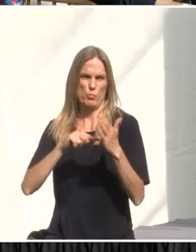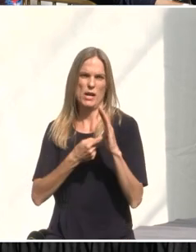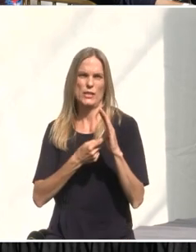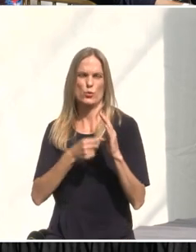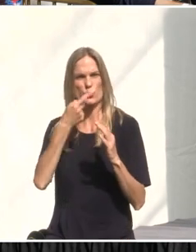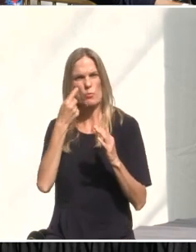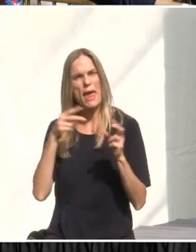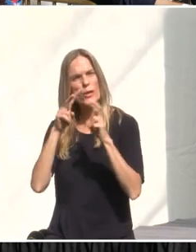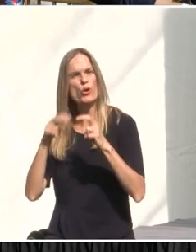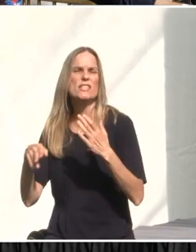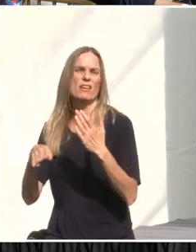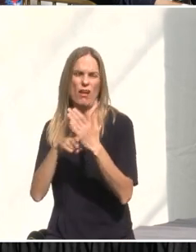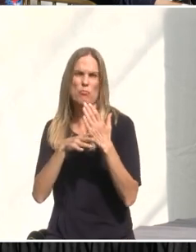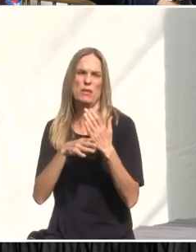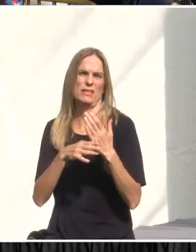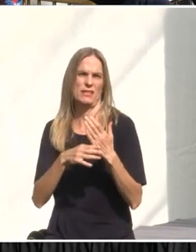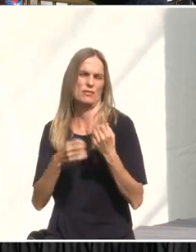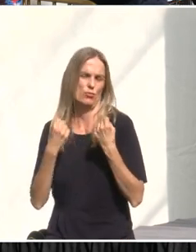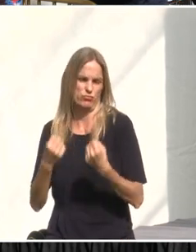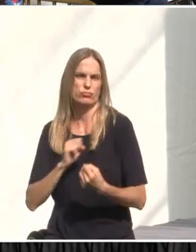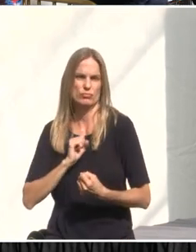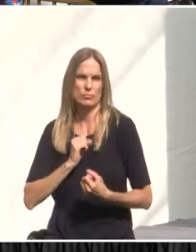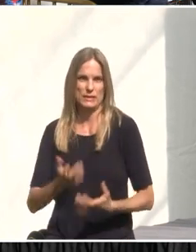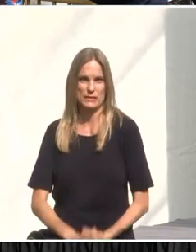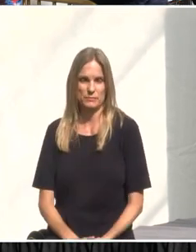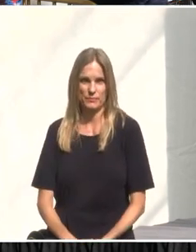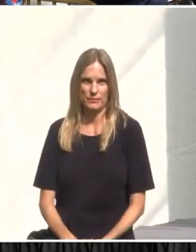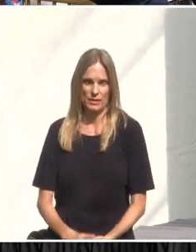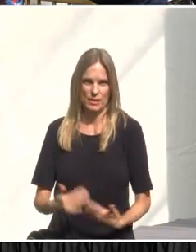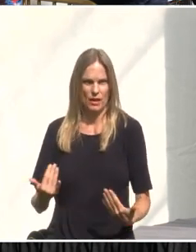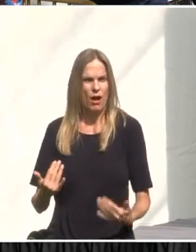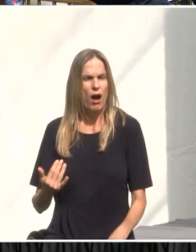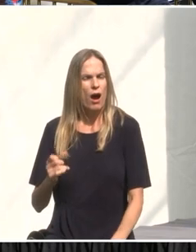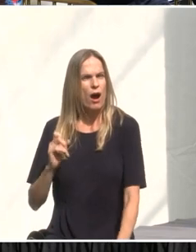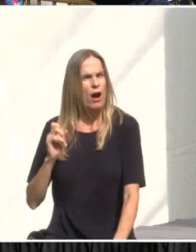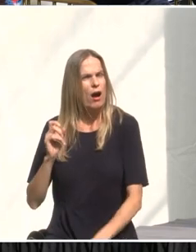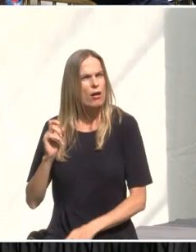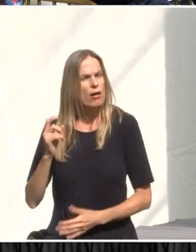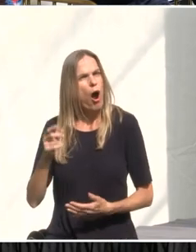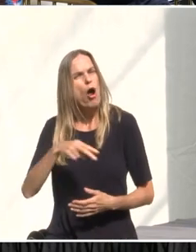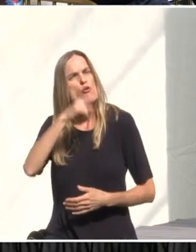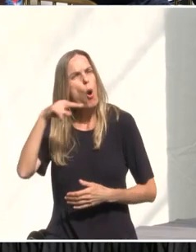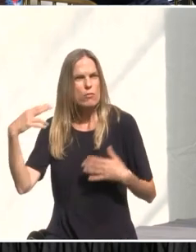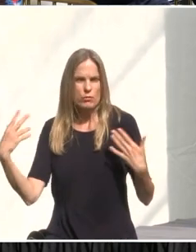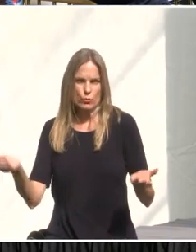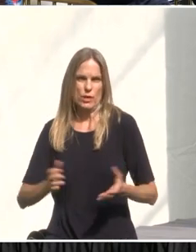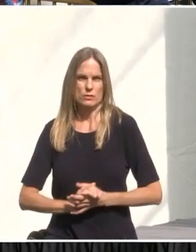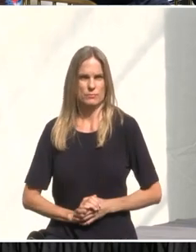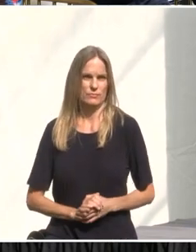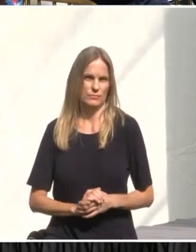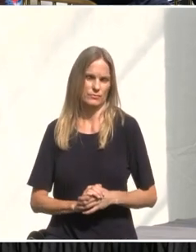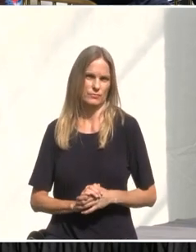Thank you, Joonas. What about these issues in Norway?